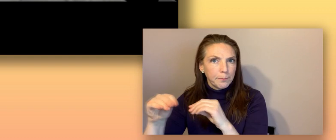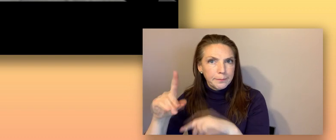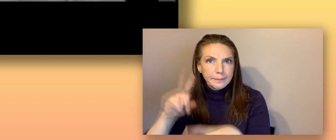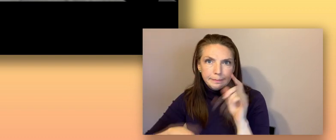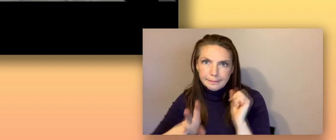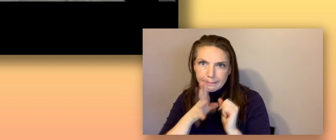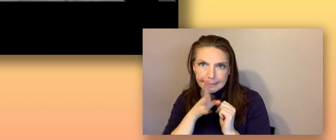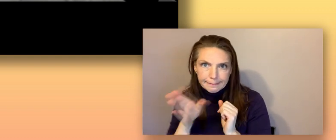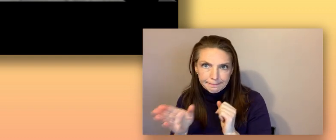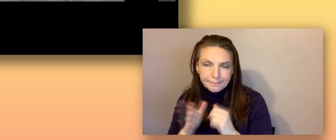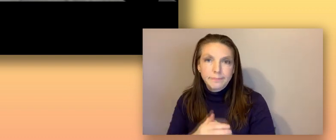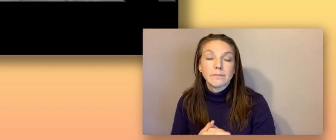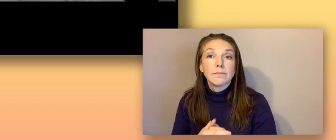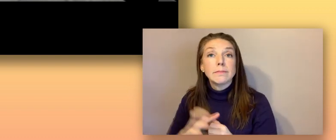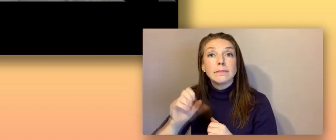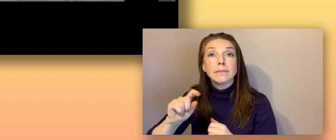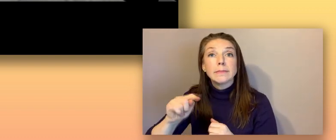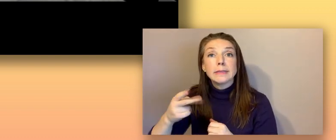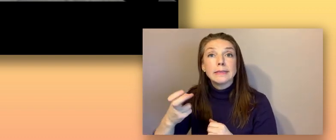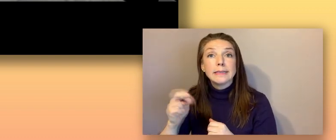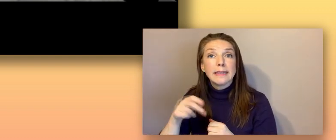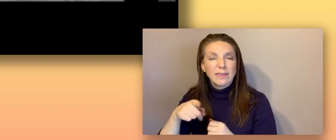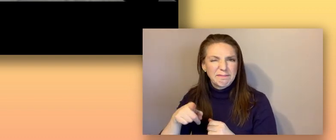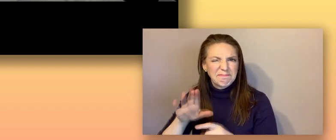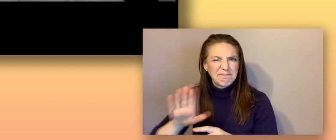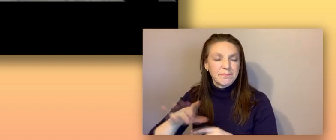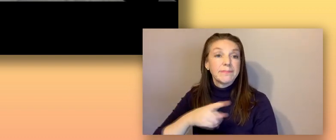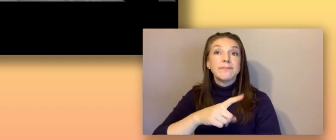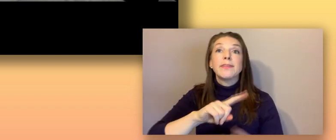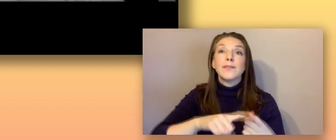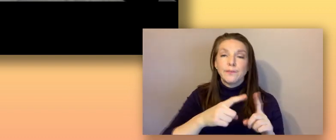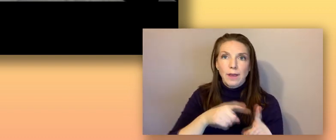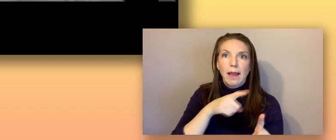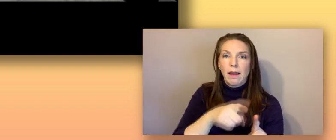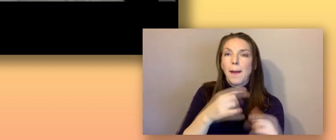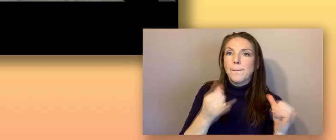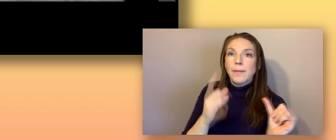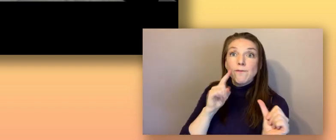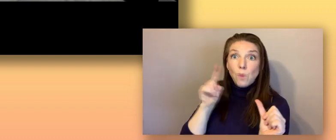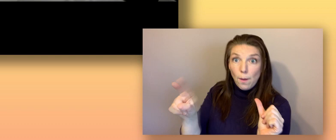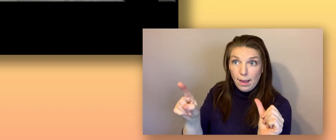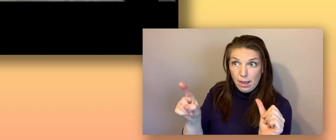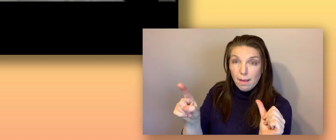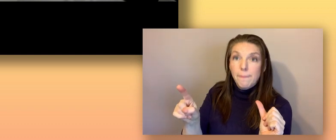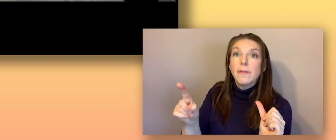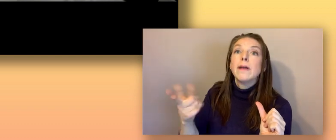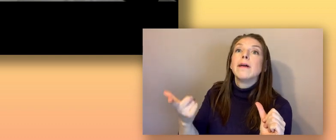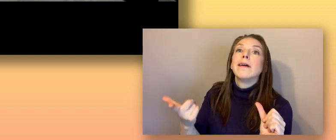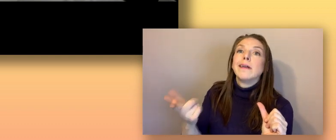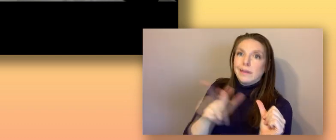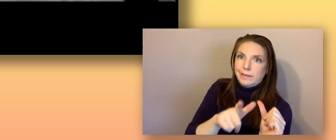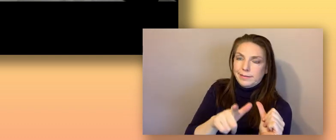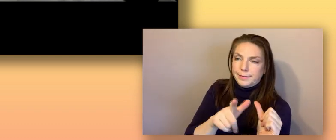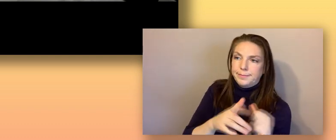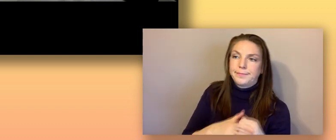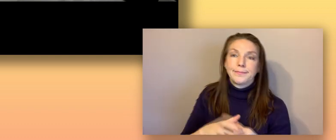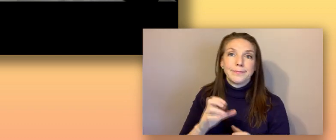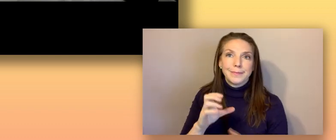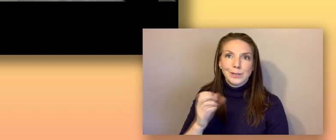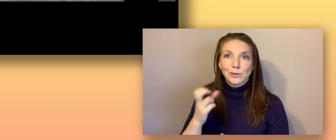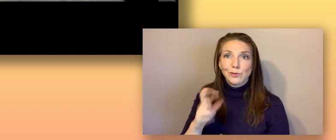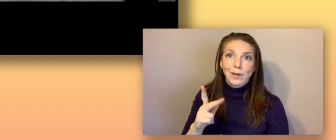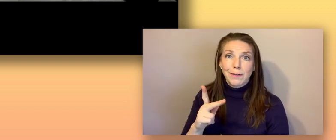or speak. Stephen's companion makes a chess move for Stephen and then for himself.